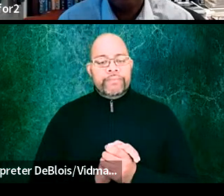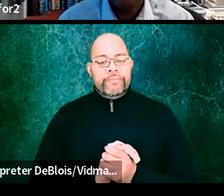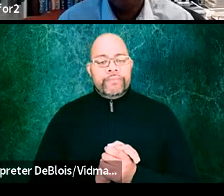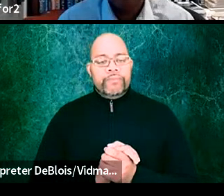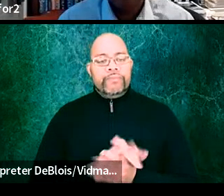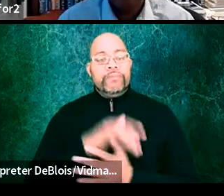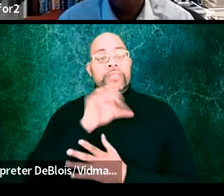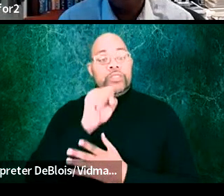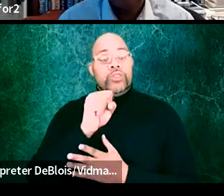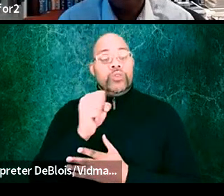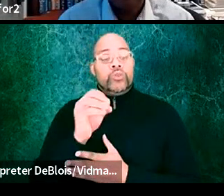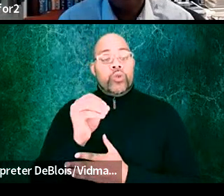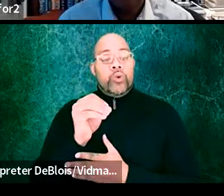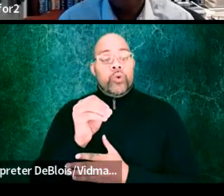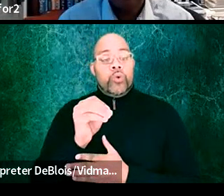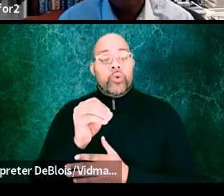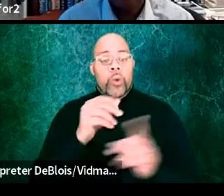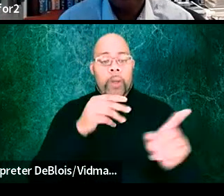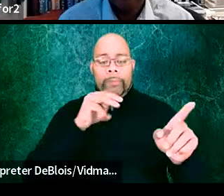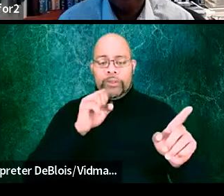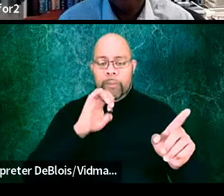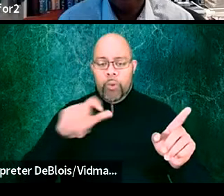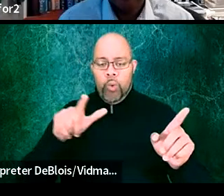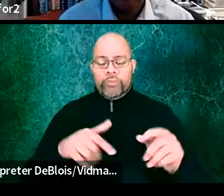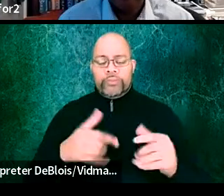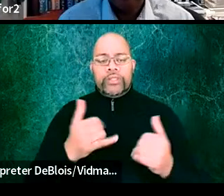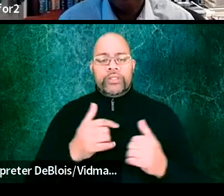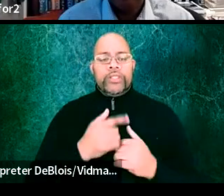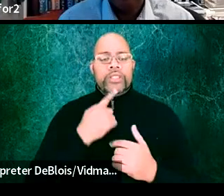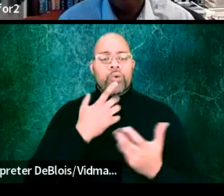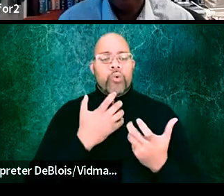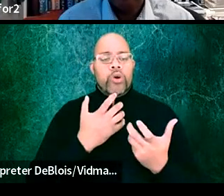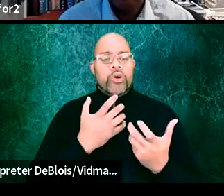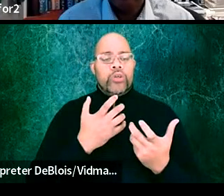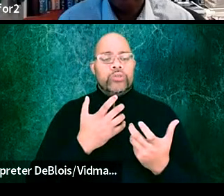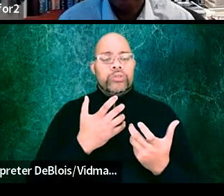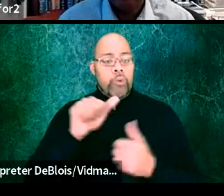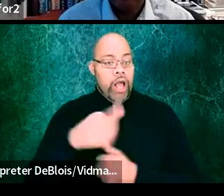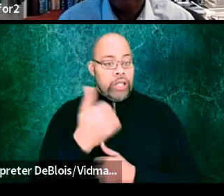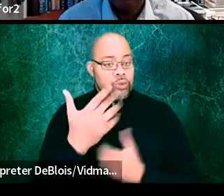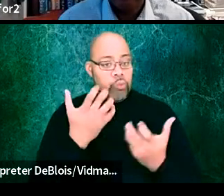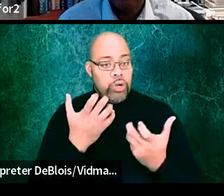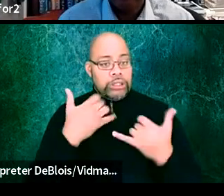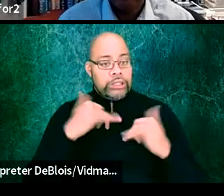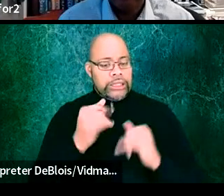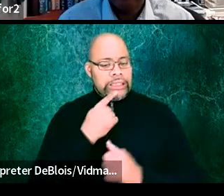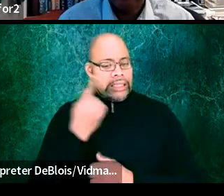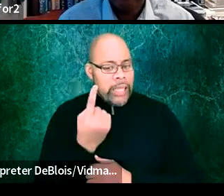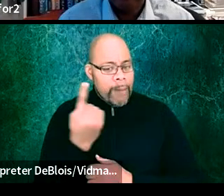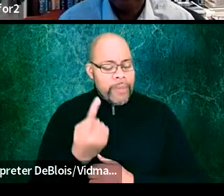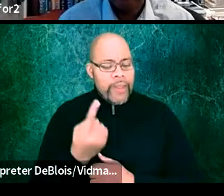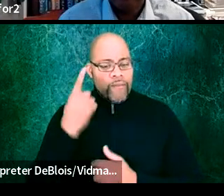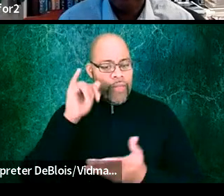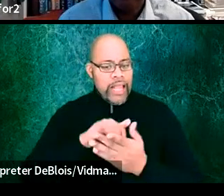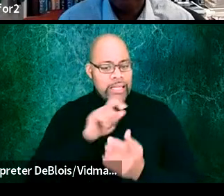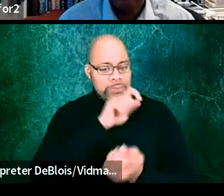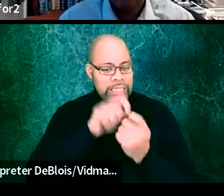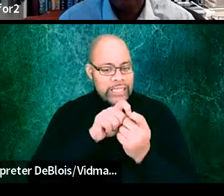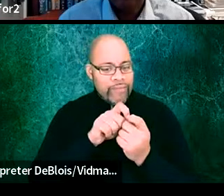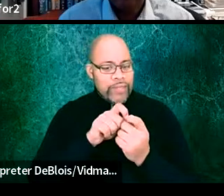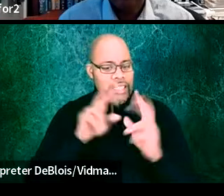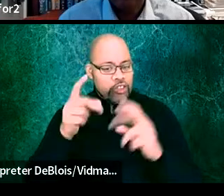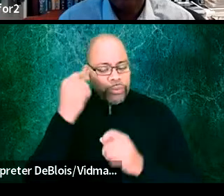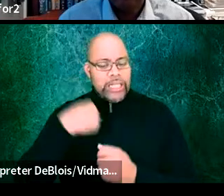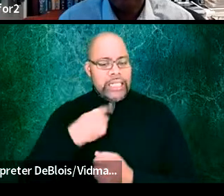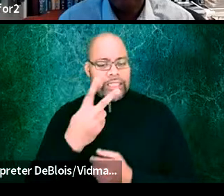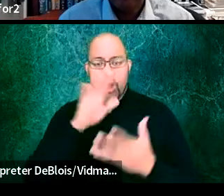Yeah, so is there anyone who wants to still say something on this particular, because I see